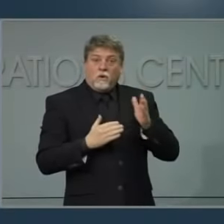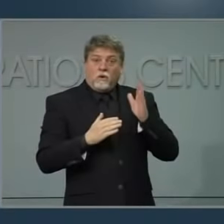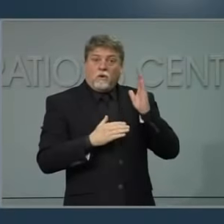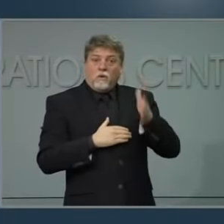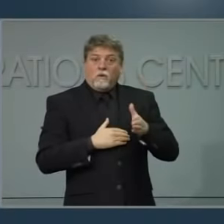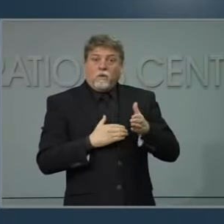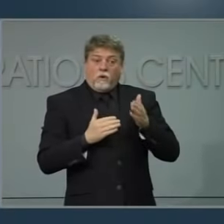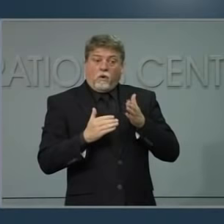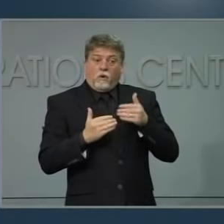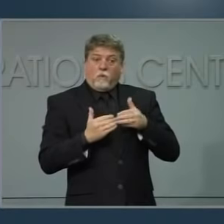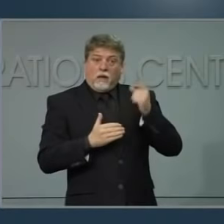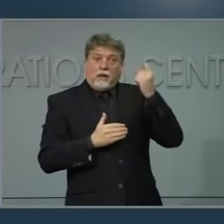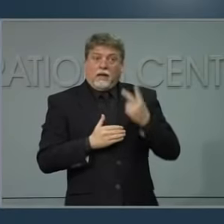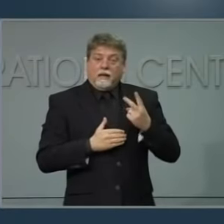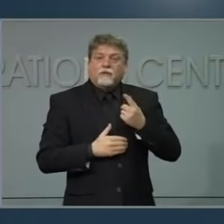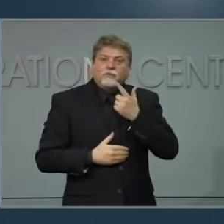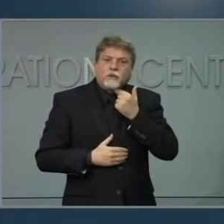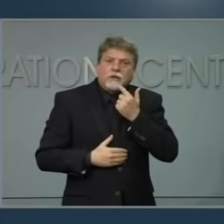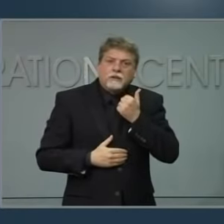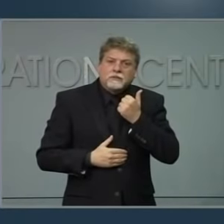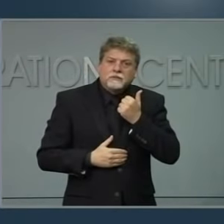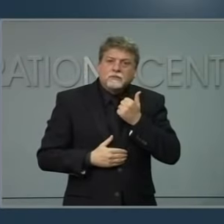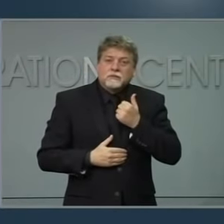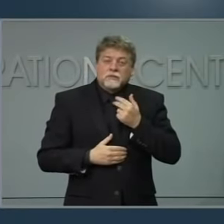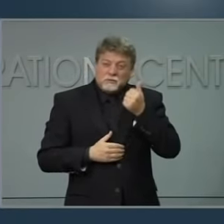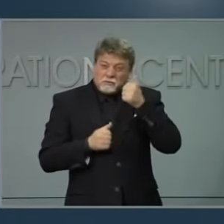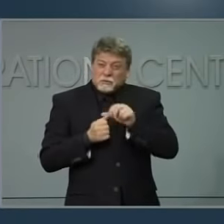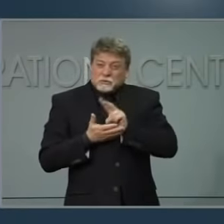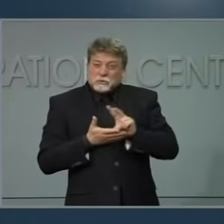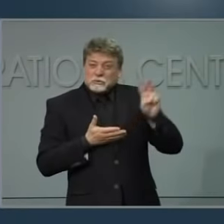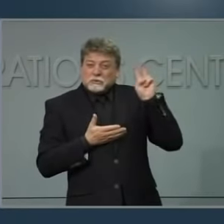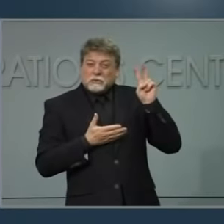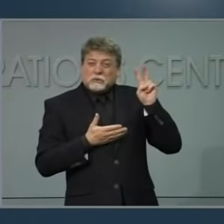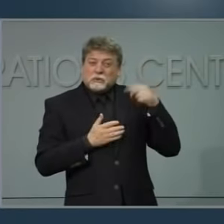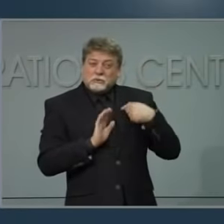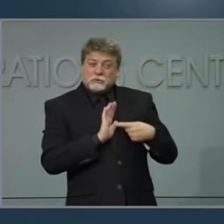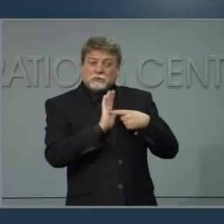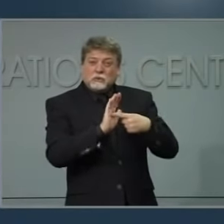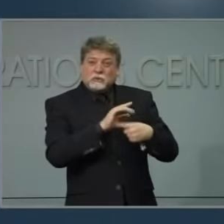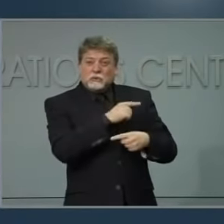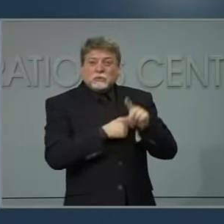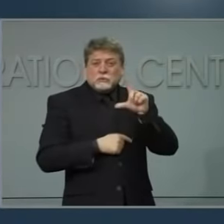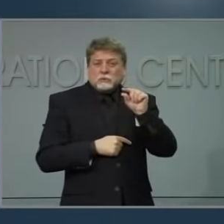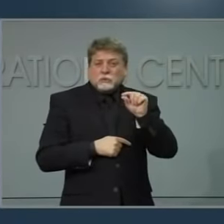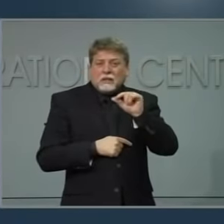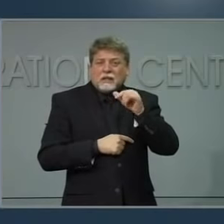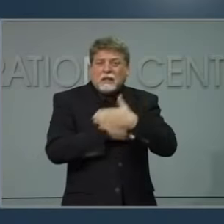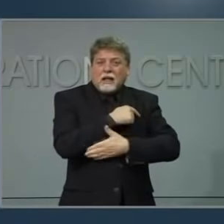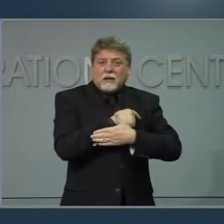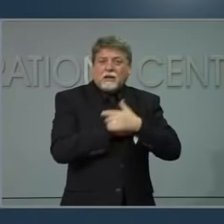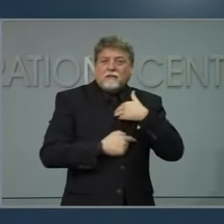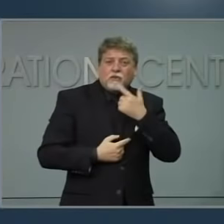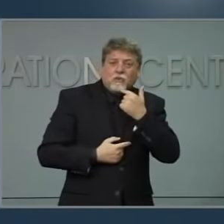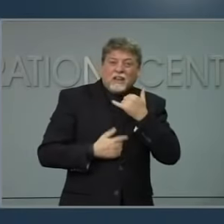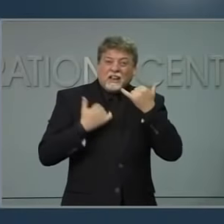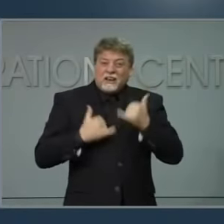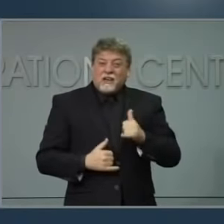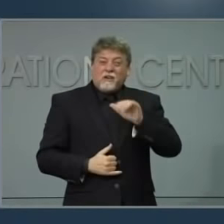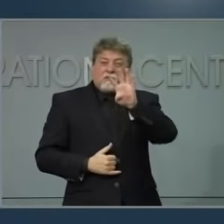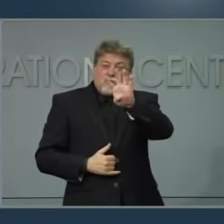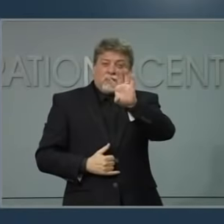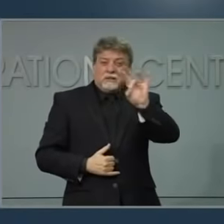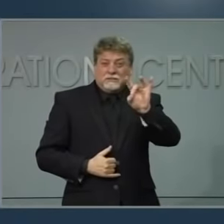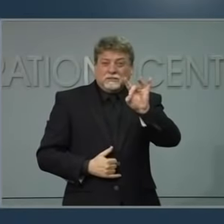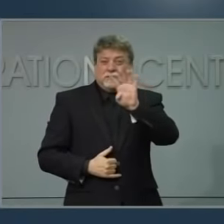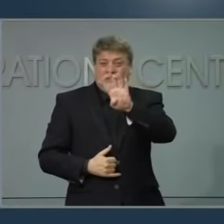are red. In our last report just 2 weeks ago, we had 20 counties in the red. We now have 48